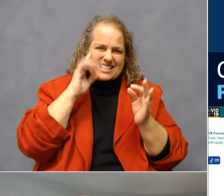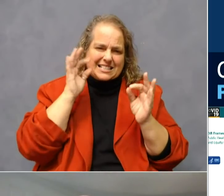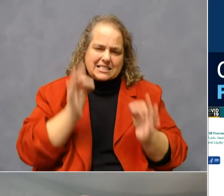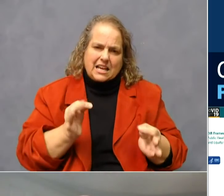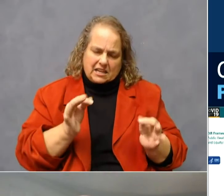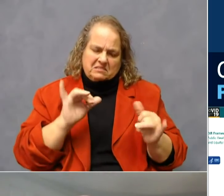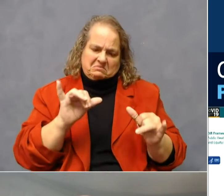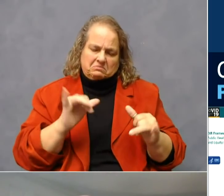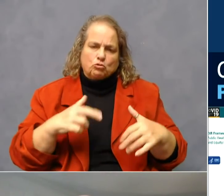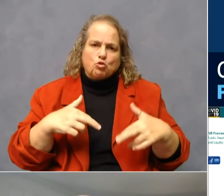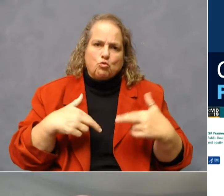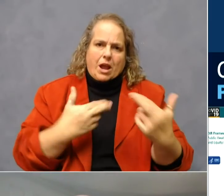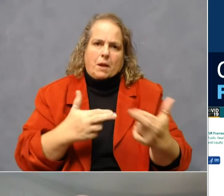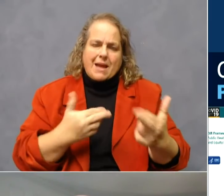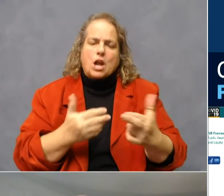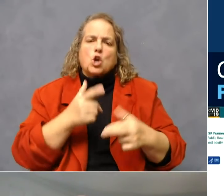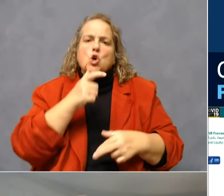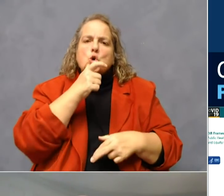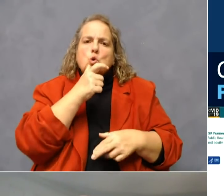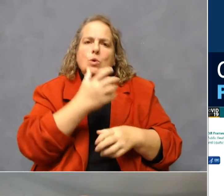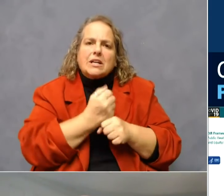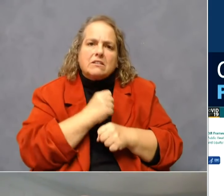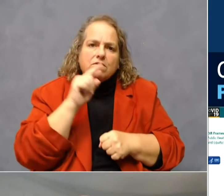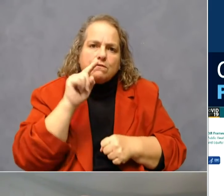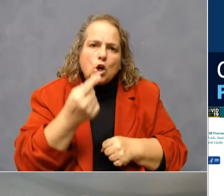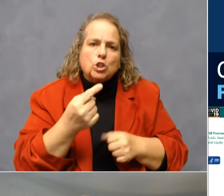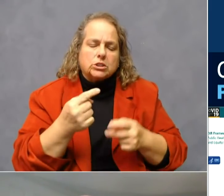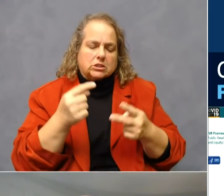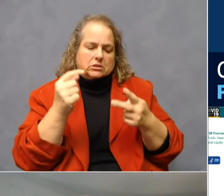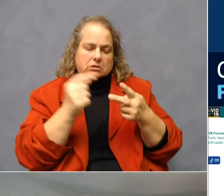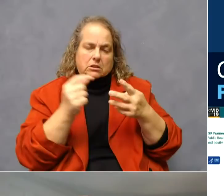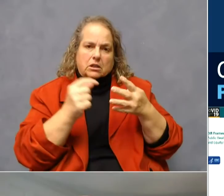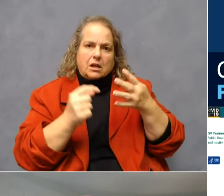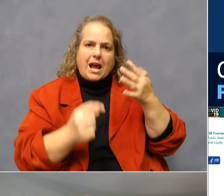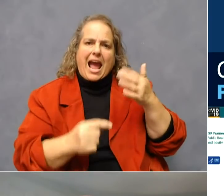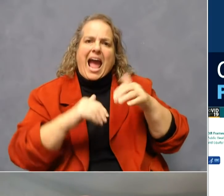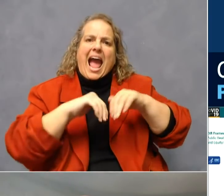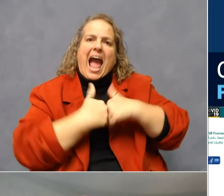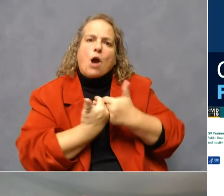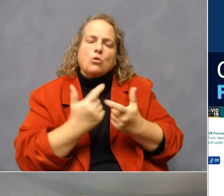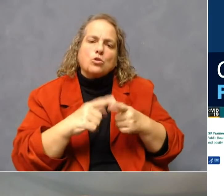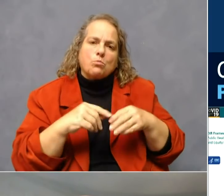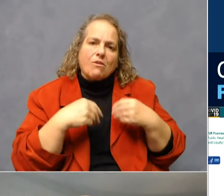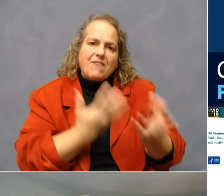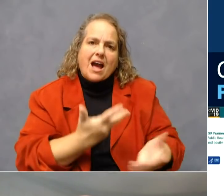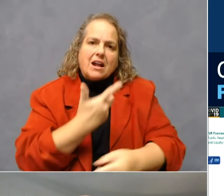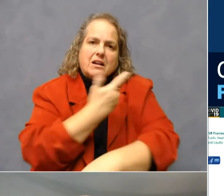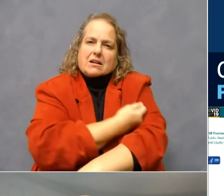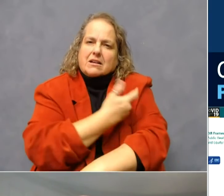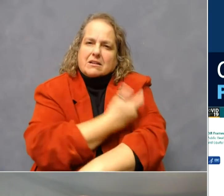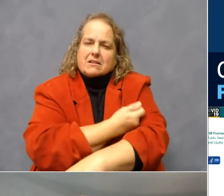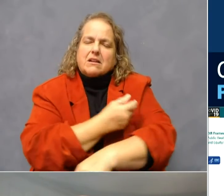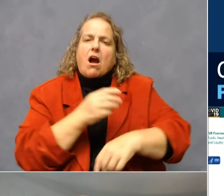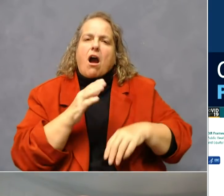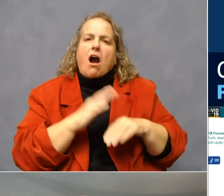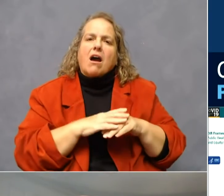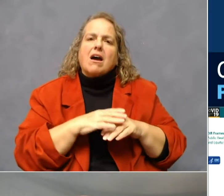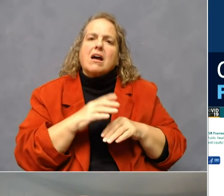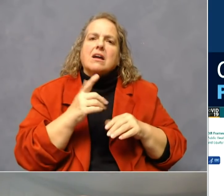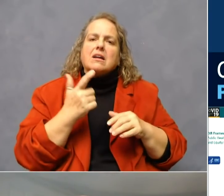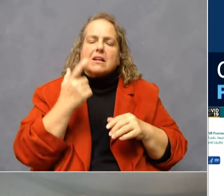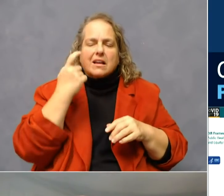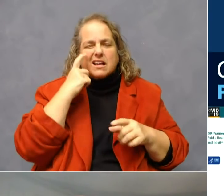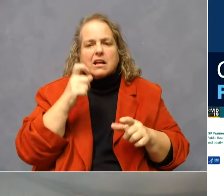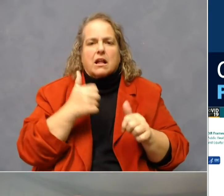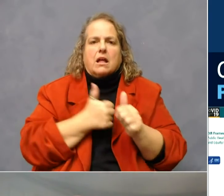recommendations based on what information they know, and probably tentatively make recommendations subject to the